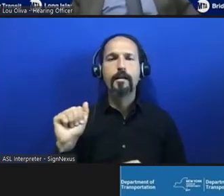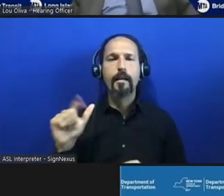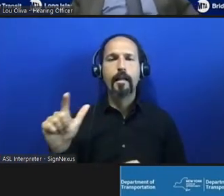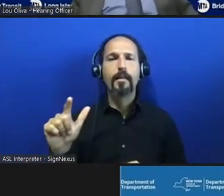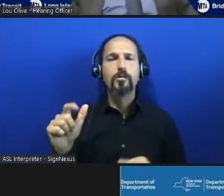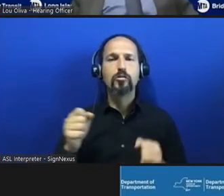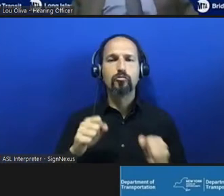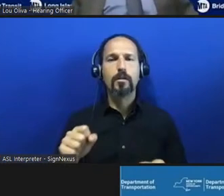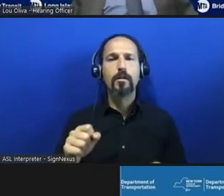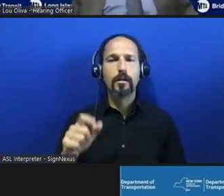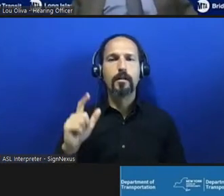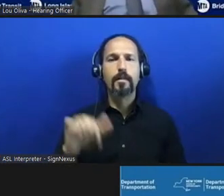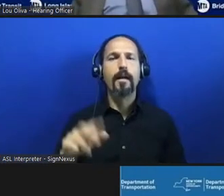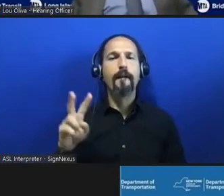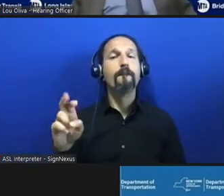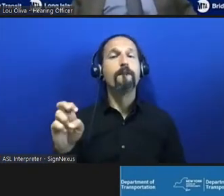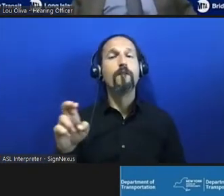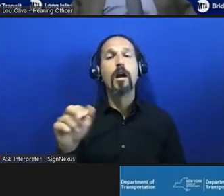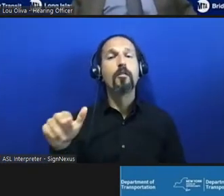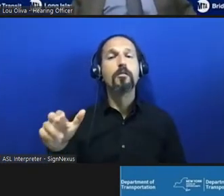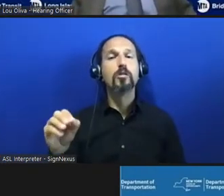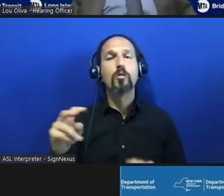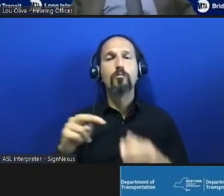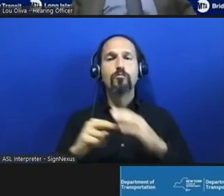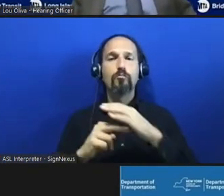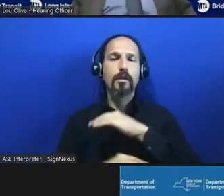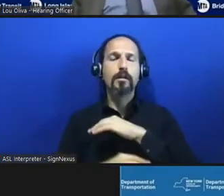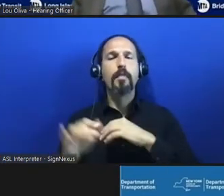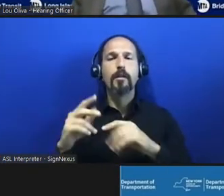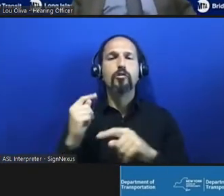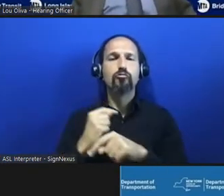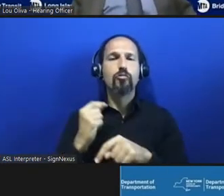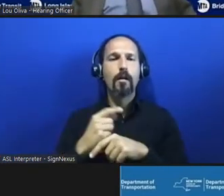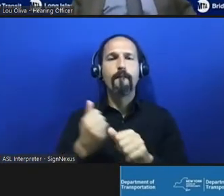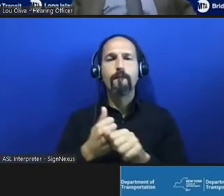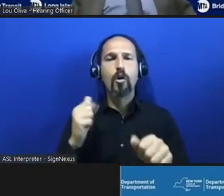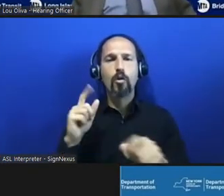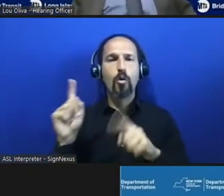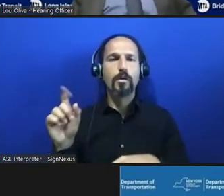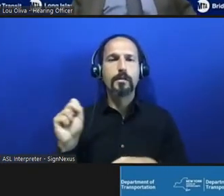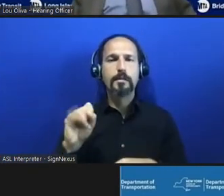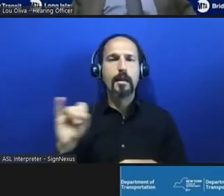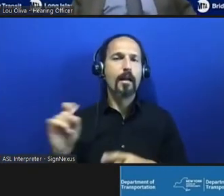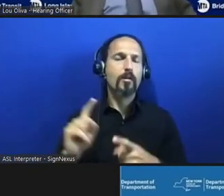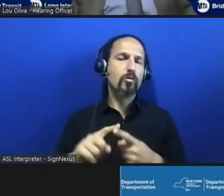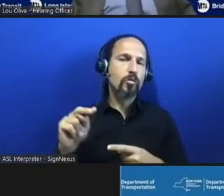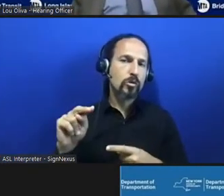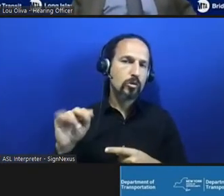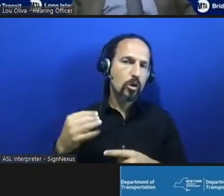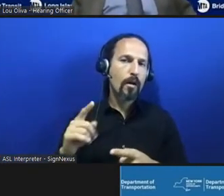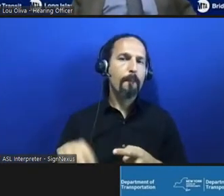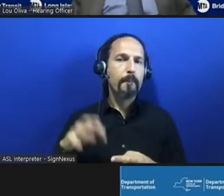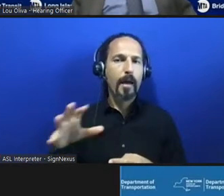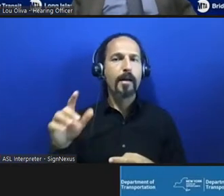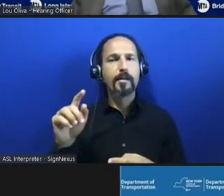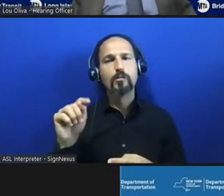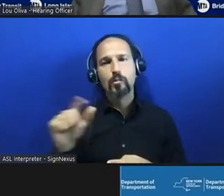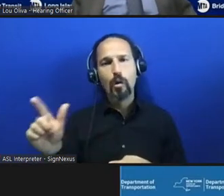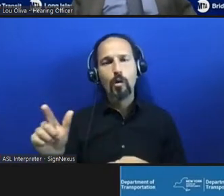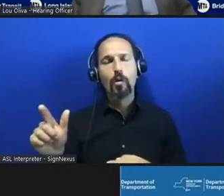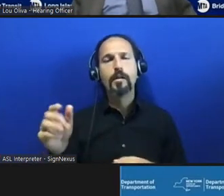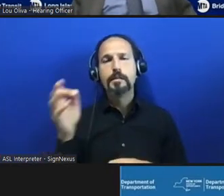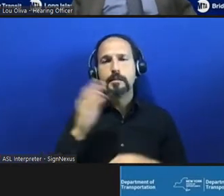the Verrazano Narrows Bridge forced many vehicles including trucks to avoid going through Staten Island into New Jersey and pay a toll instead of